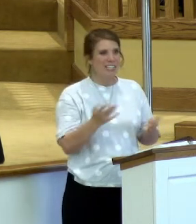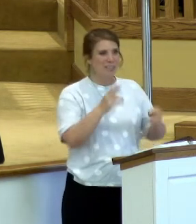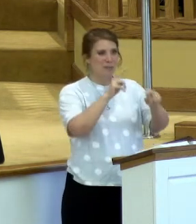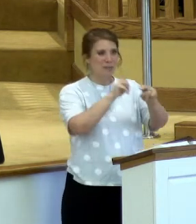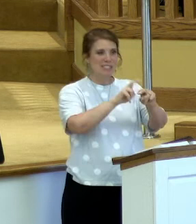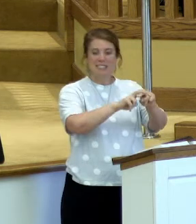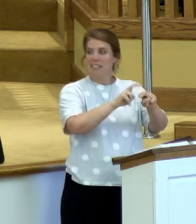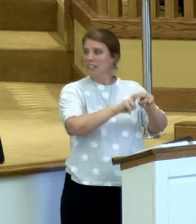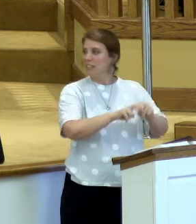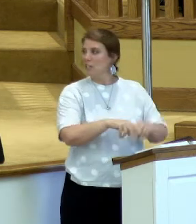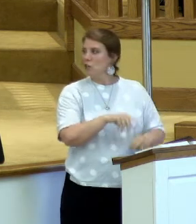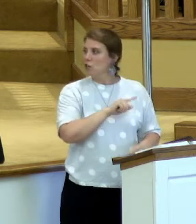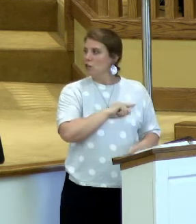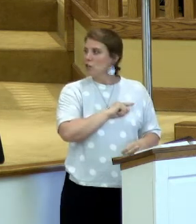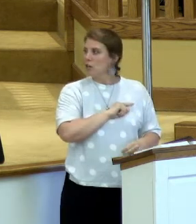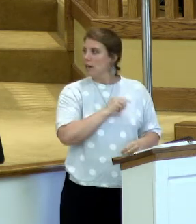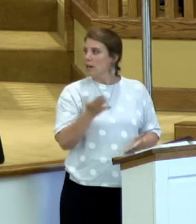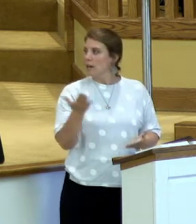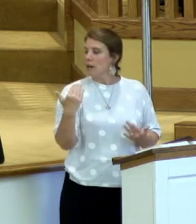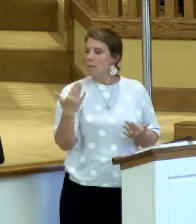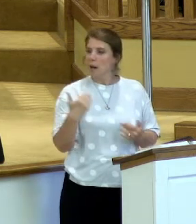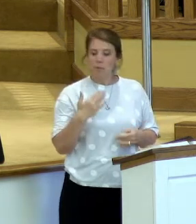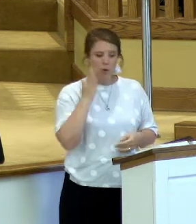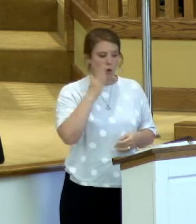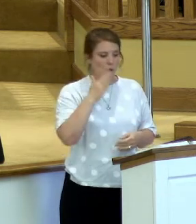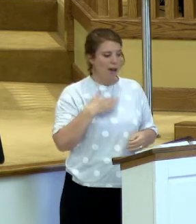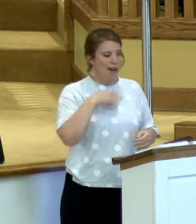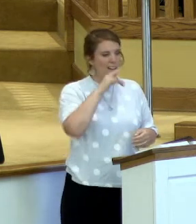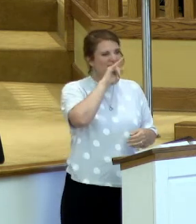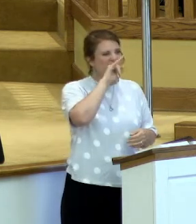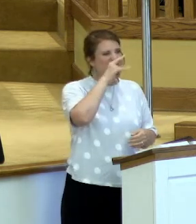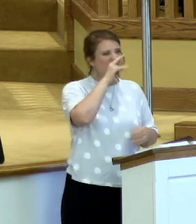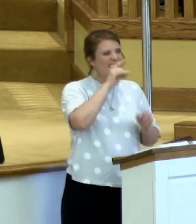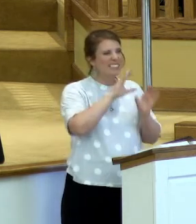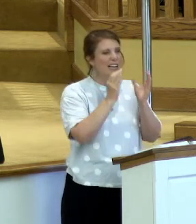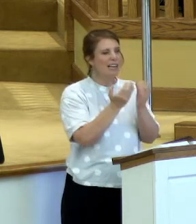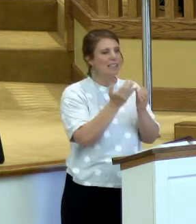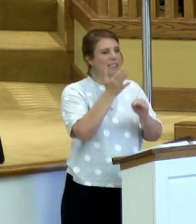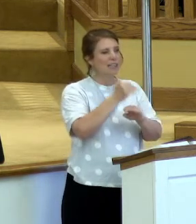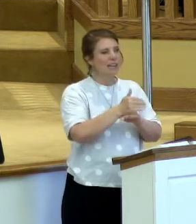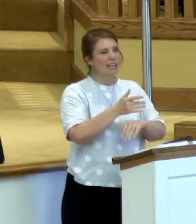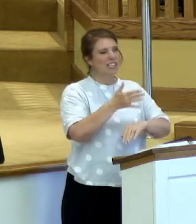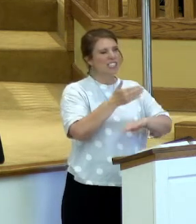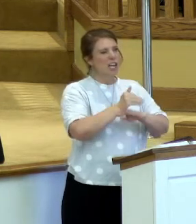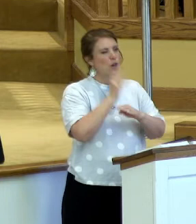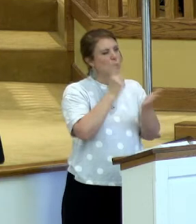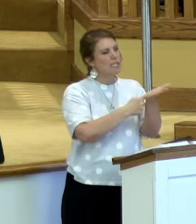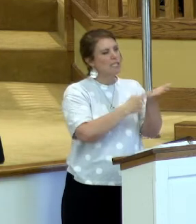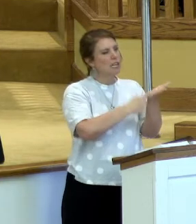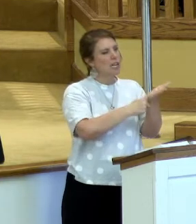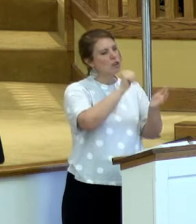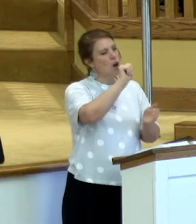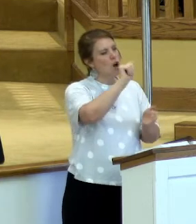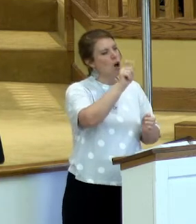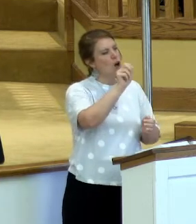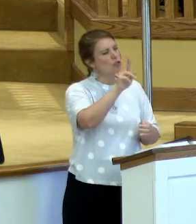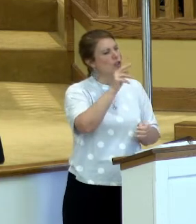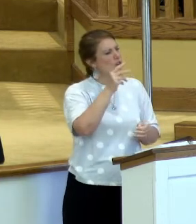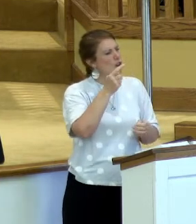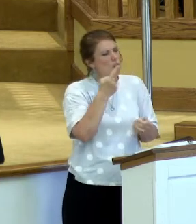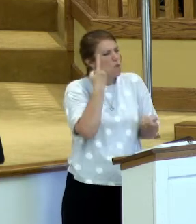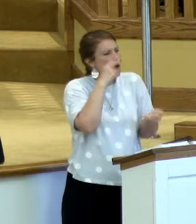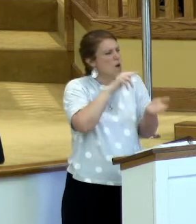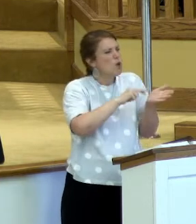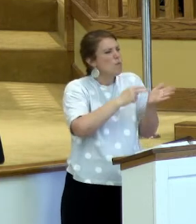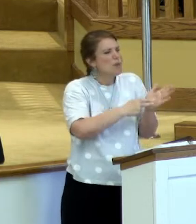may be seated. Grant, go ahead and make your way up here. We will have our kids class tonight. Tonight we'll be discussing the altar. Why do we have an altar